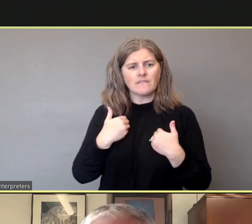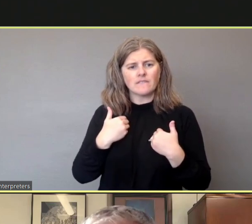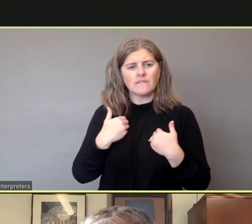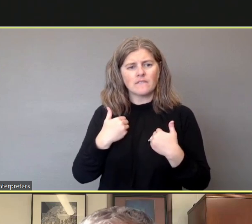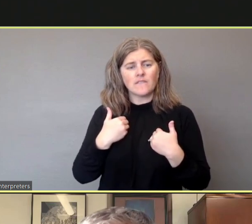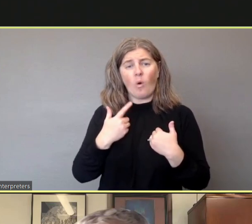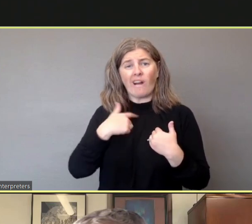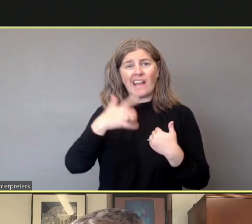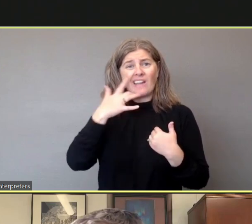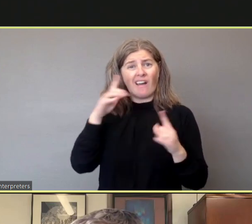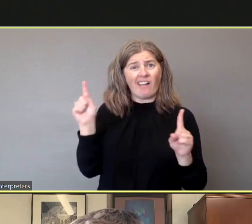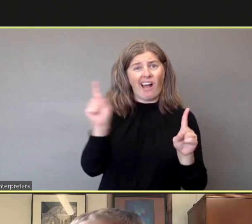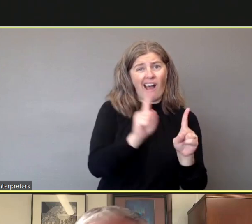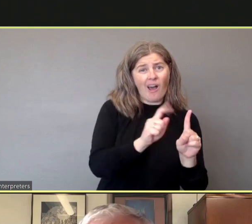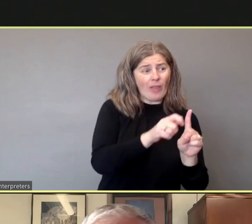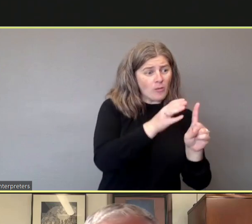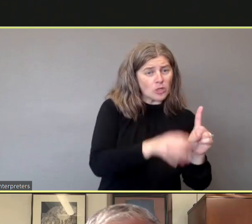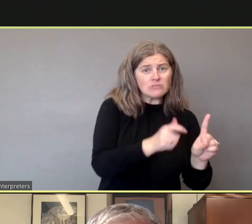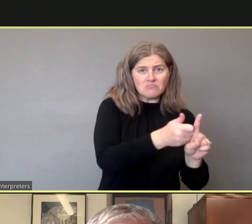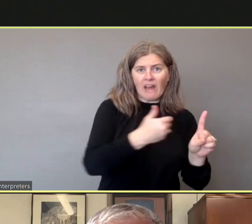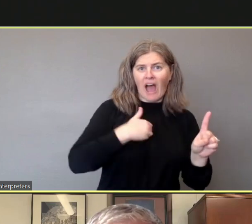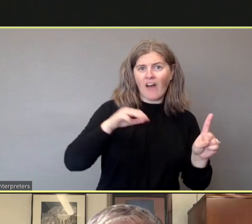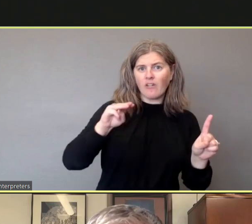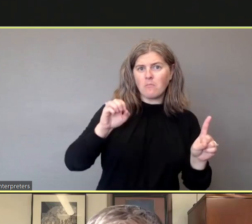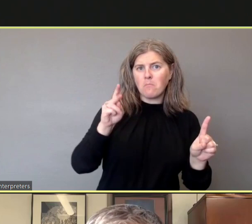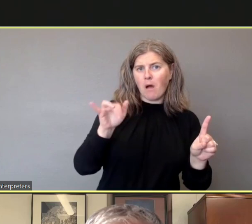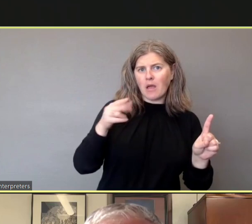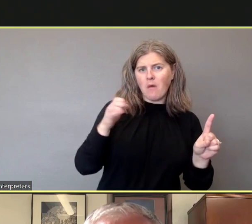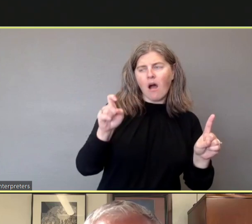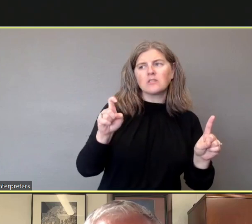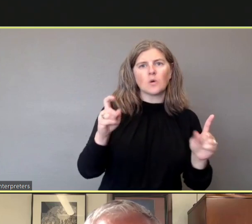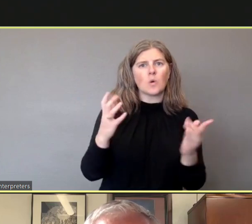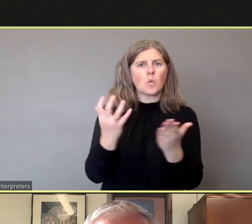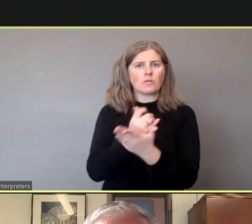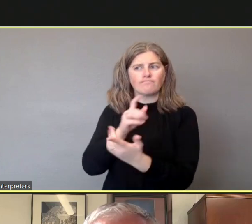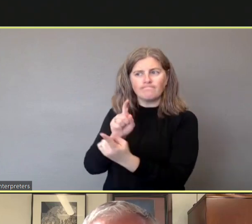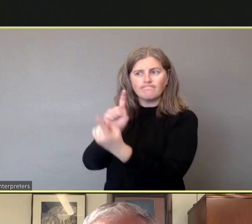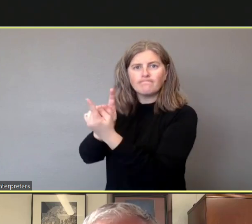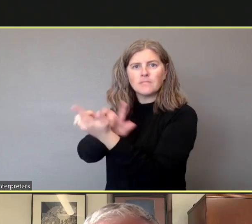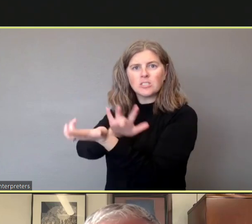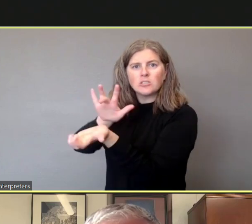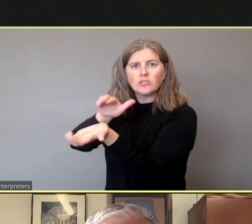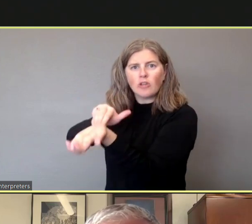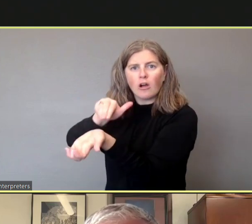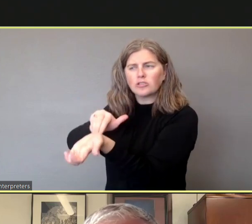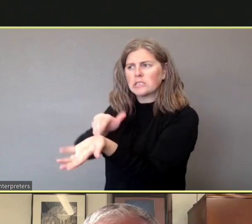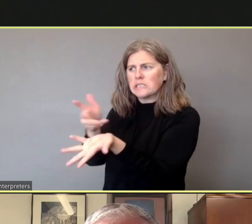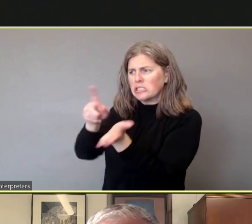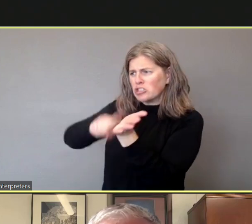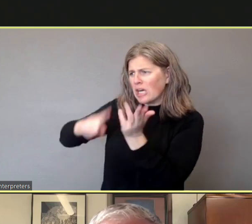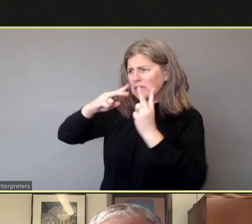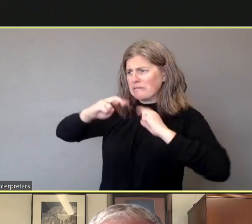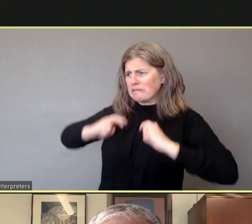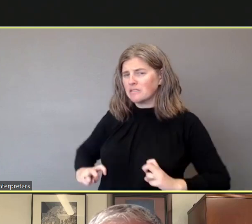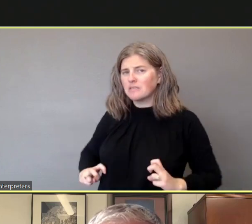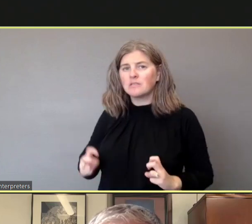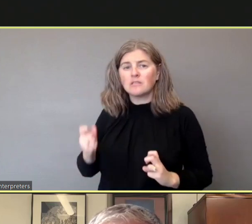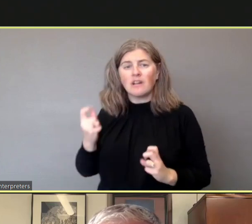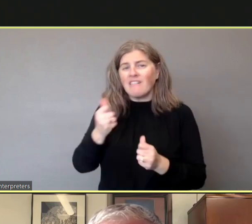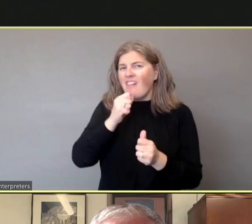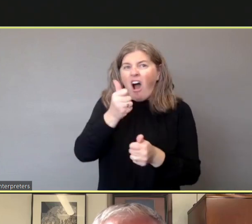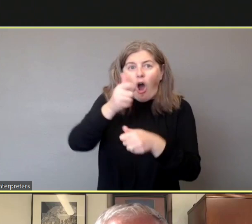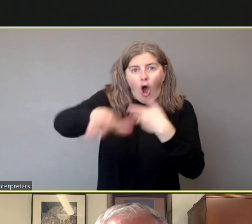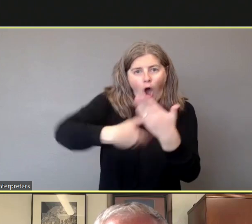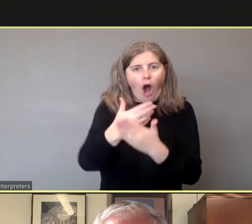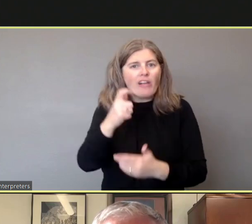in contact with people with monkeypox, really worth getting a hold of your provider, getting it checked out. Not every skin rash